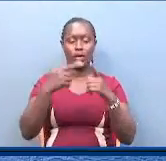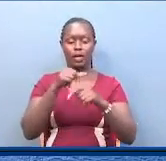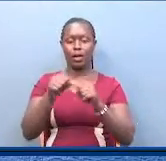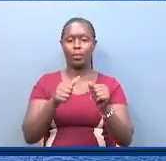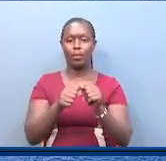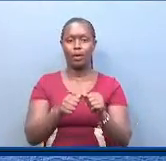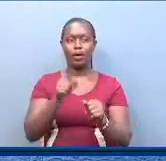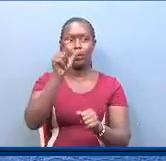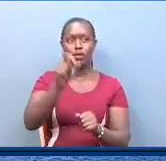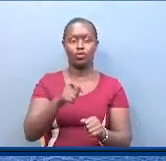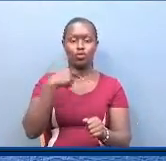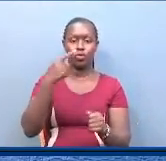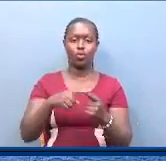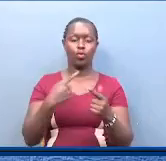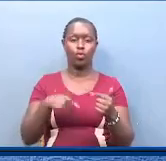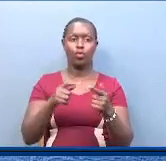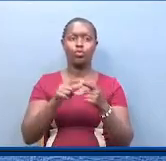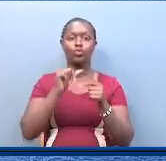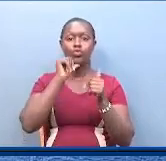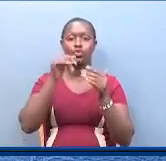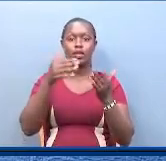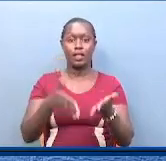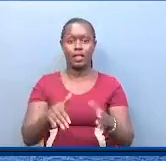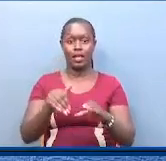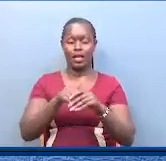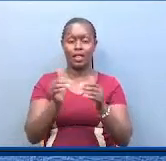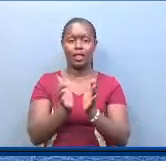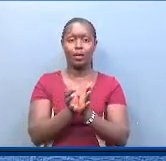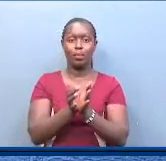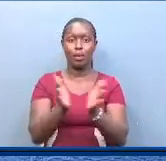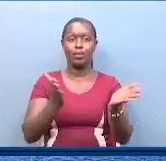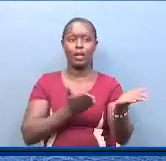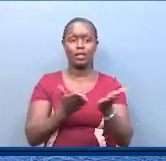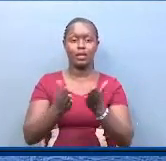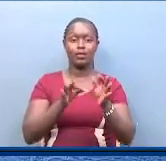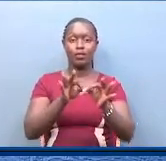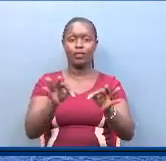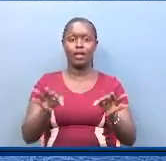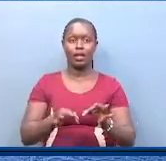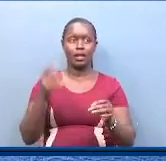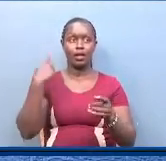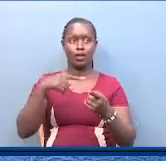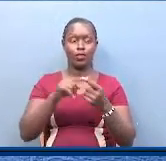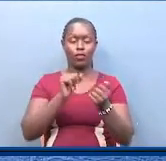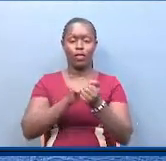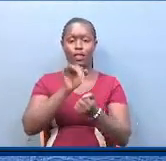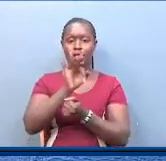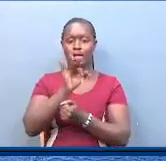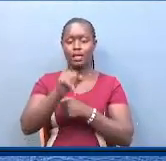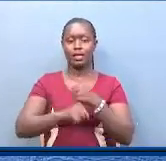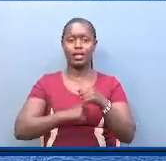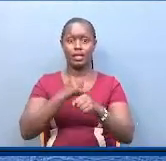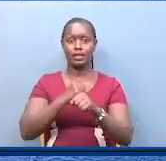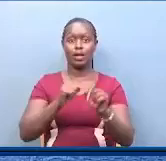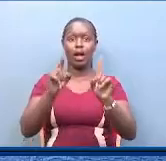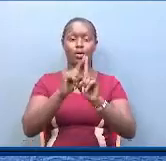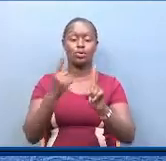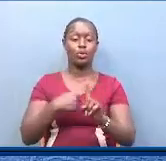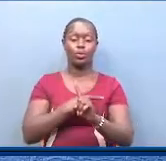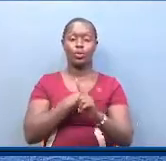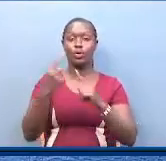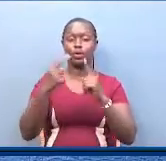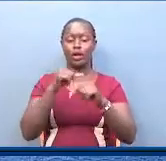who has been absent in the public service field for a whole 13 years. We are also talking about